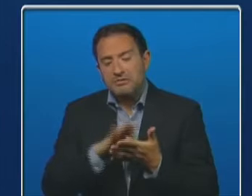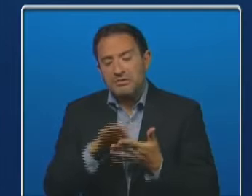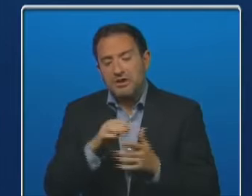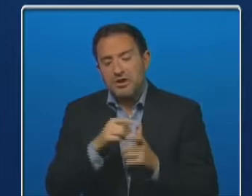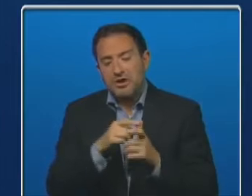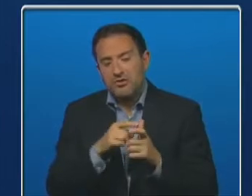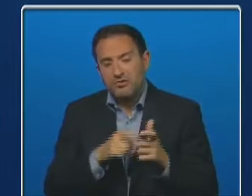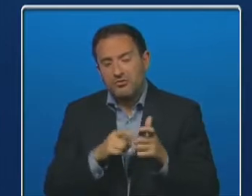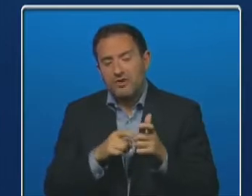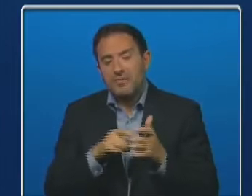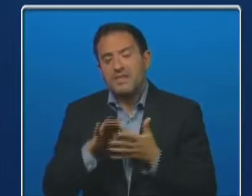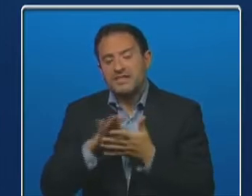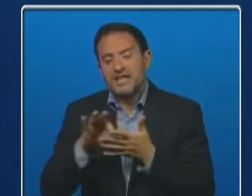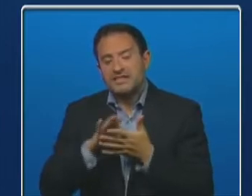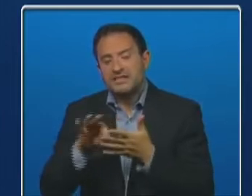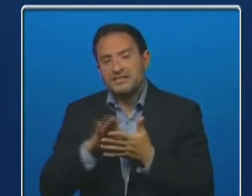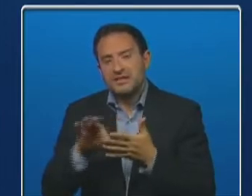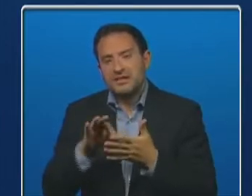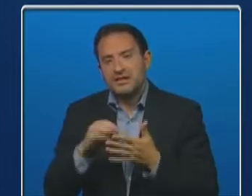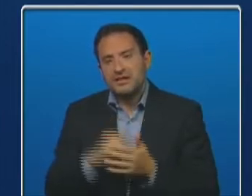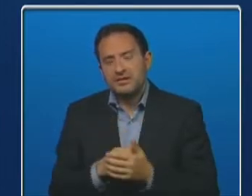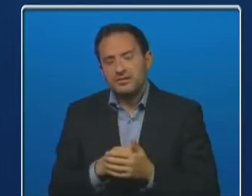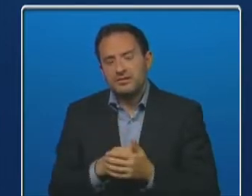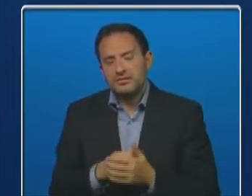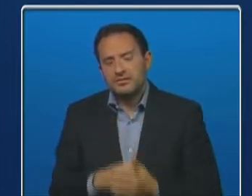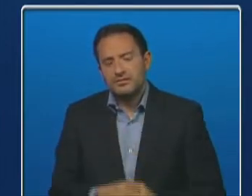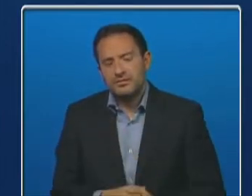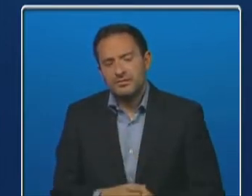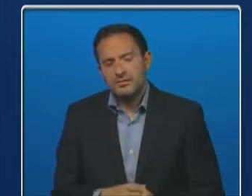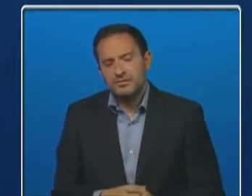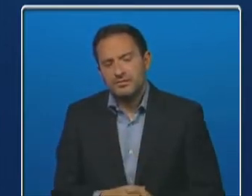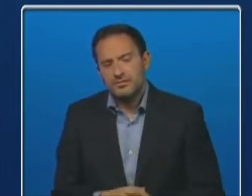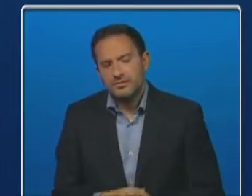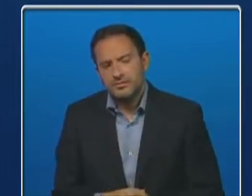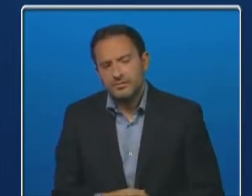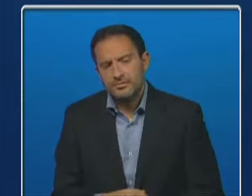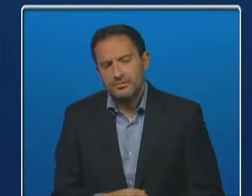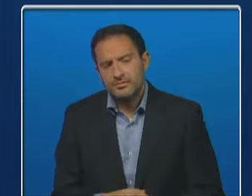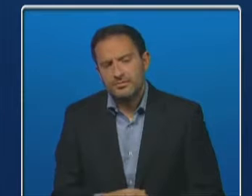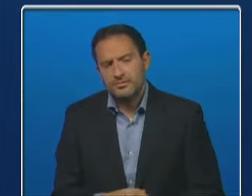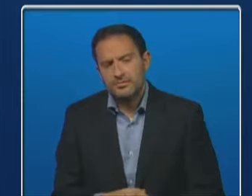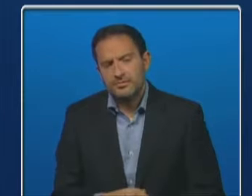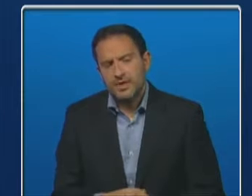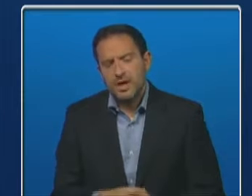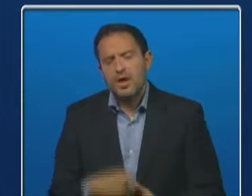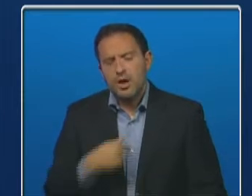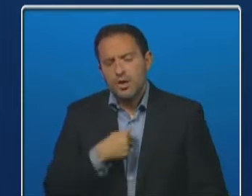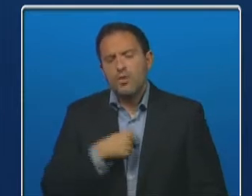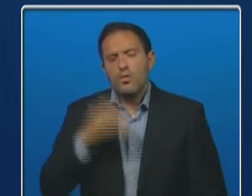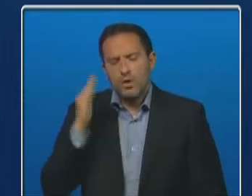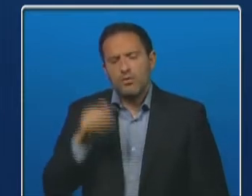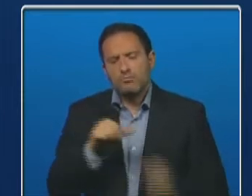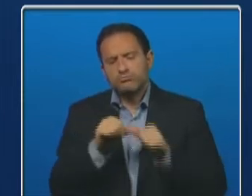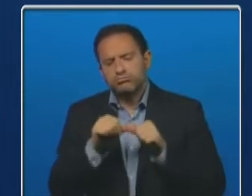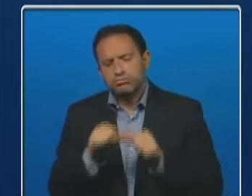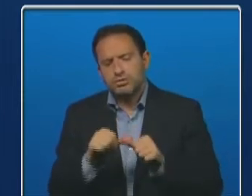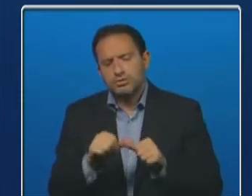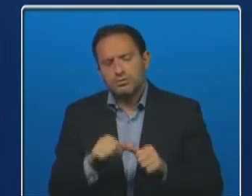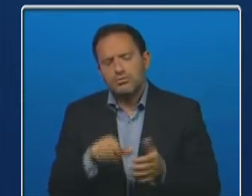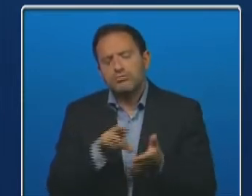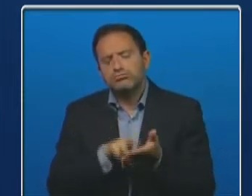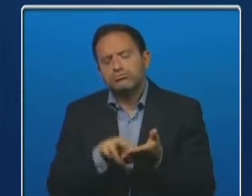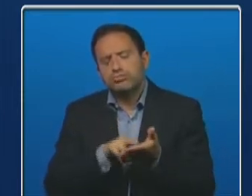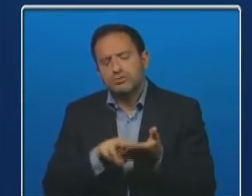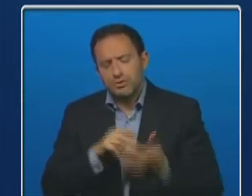decennial census after they've been finalized. So we will continue to look into the quality of the data as we